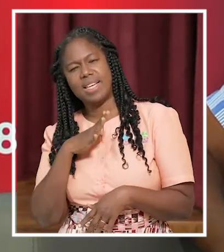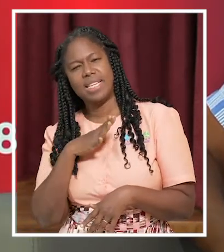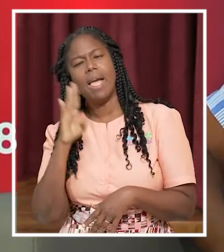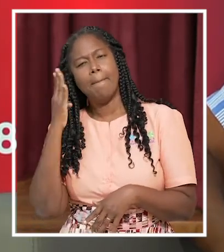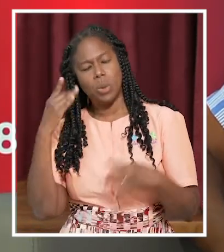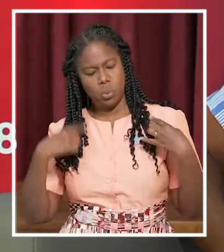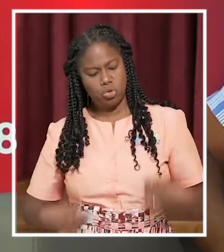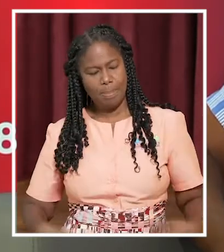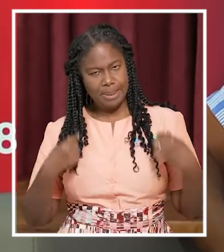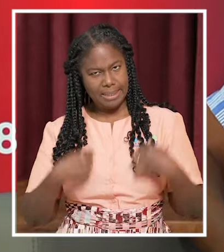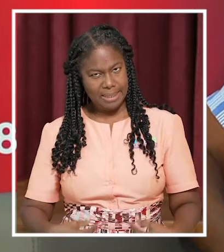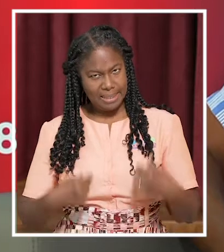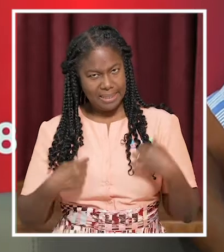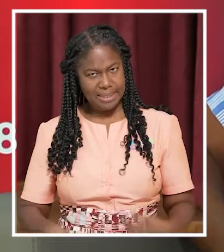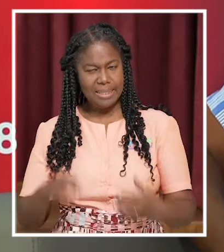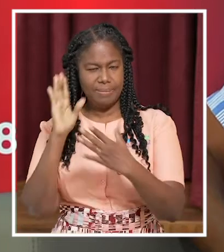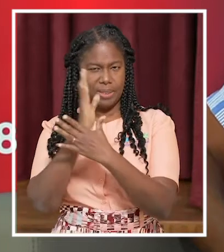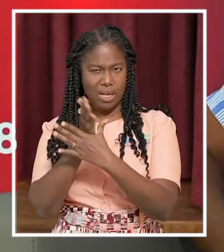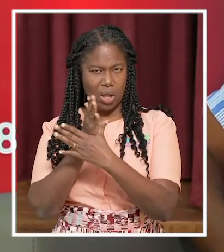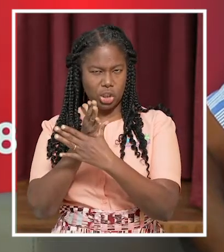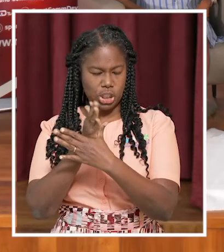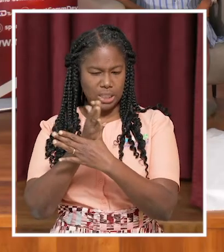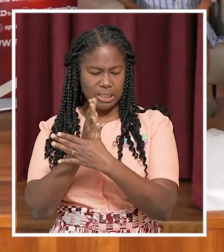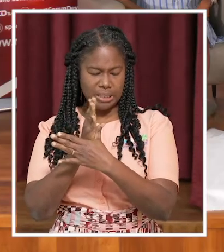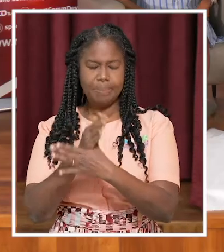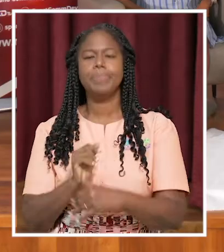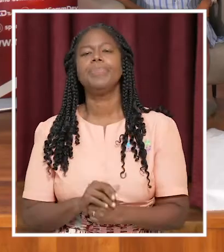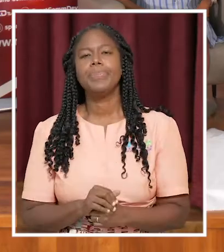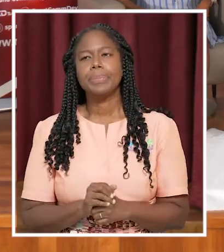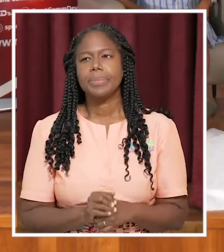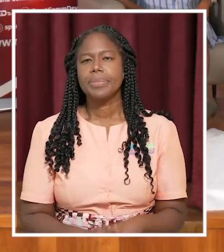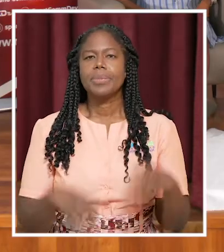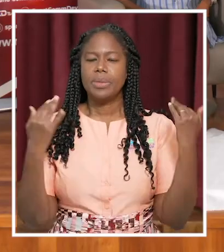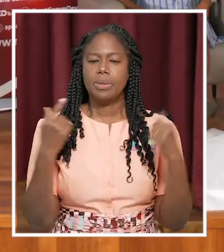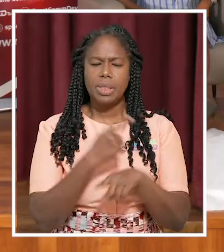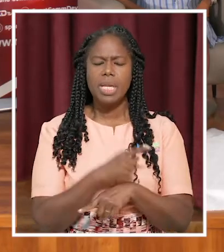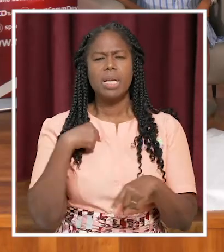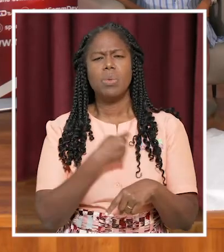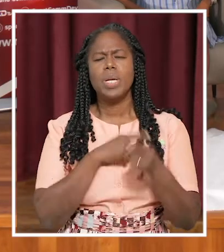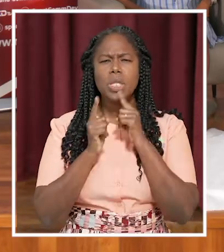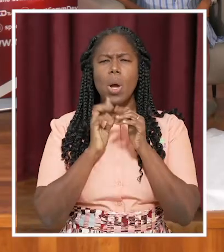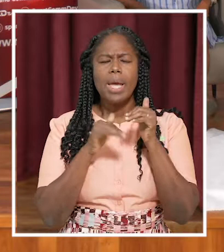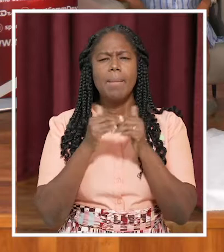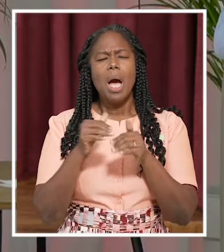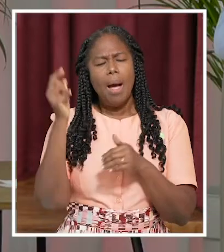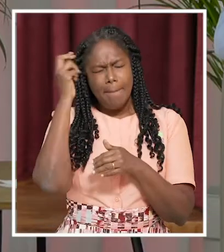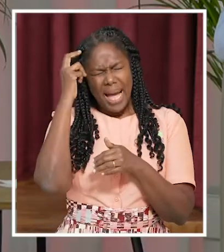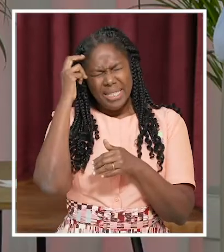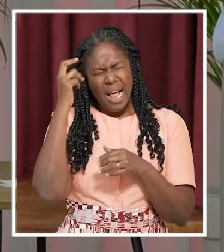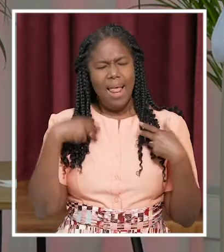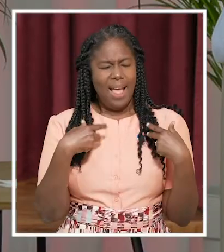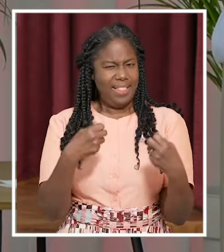for children, adults, that sort of thing. Okay, so today we're talking mental health. And I know that this topic is